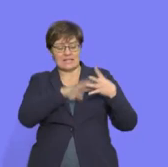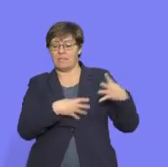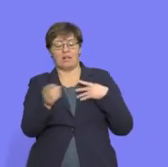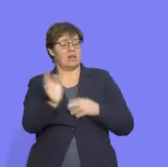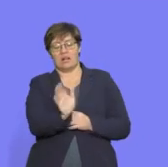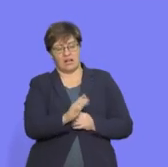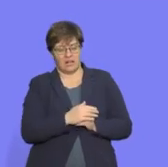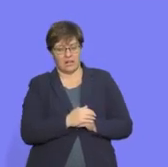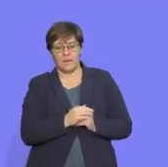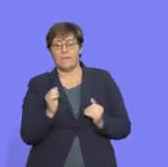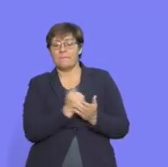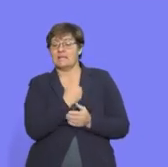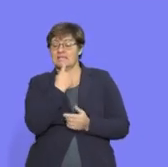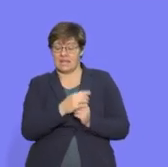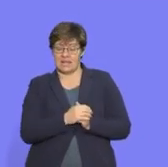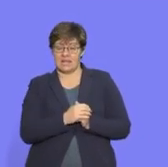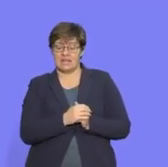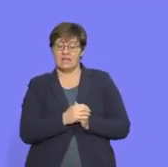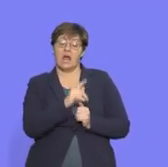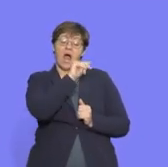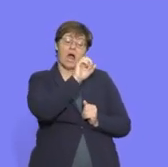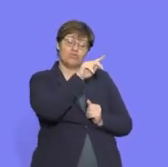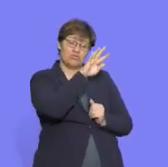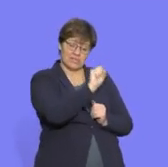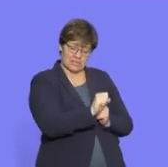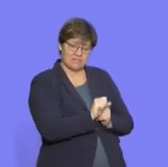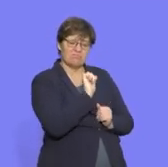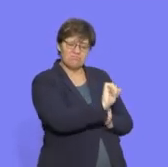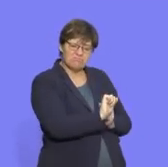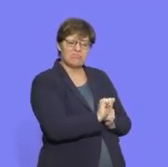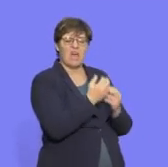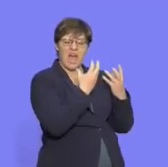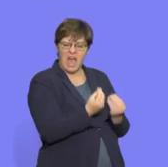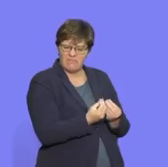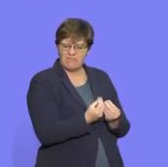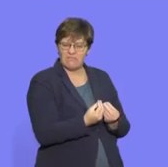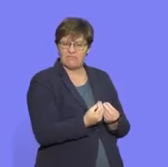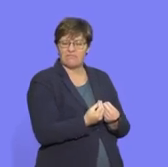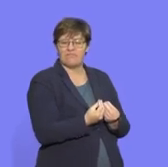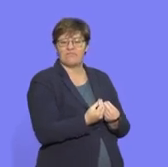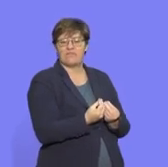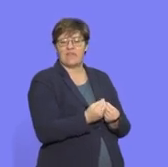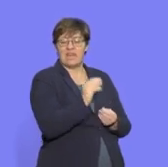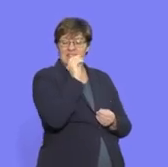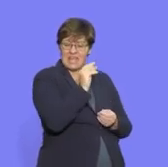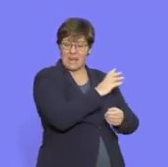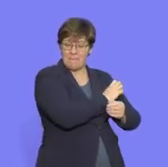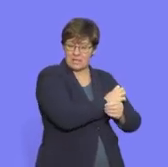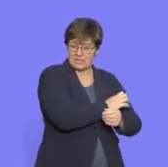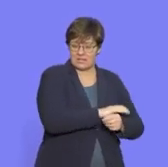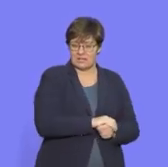But what you can do, you can tell me arteries have a thick muscle,